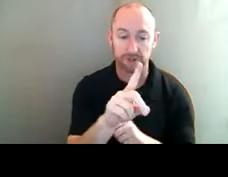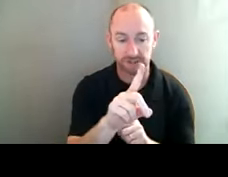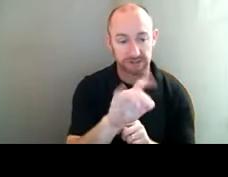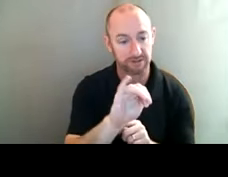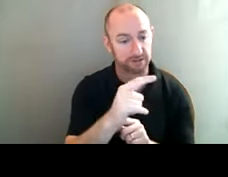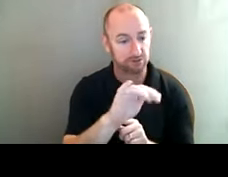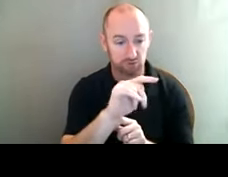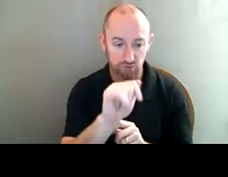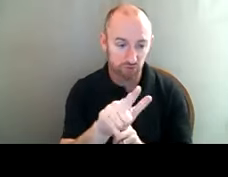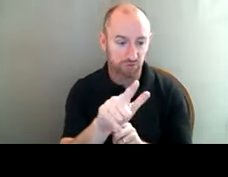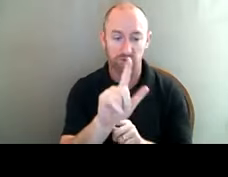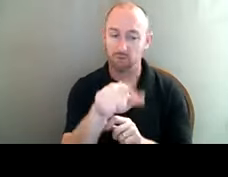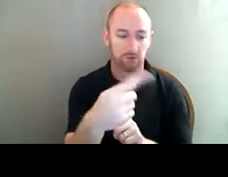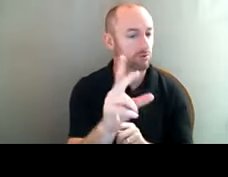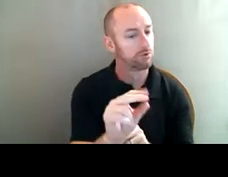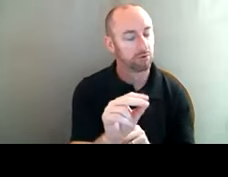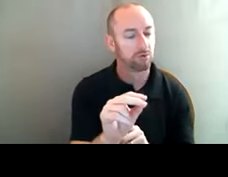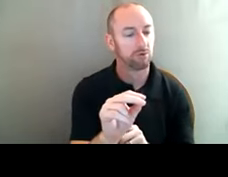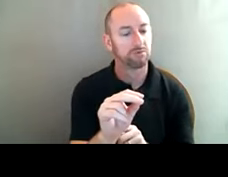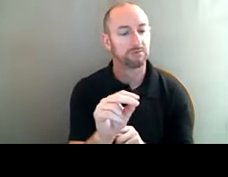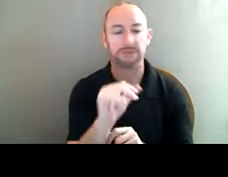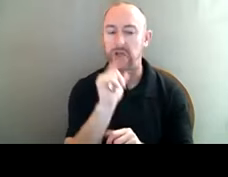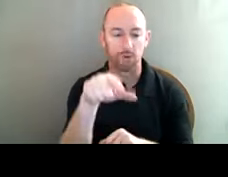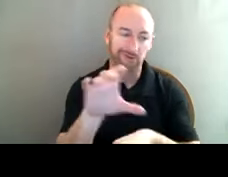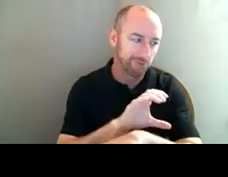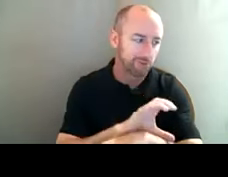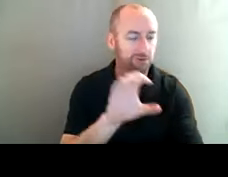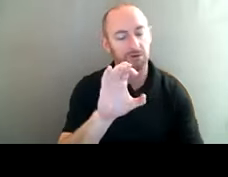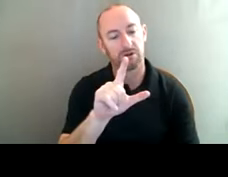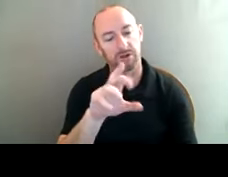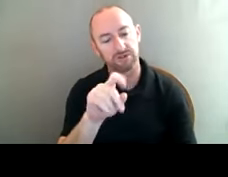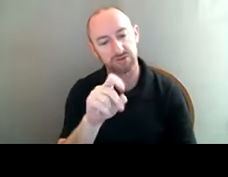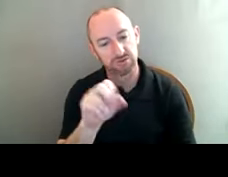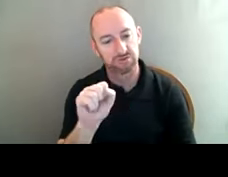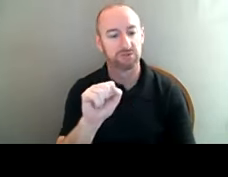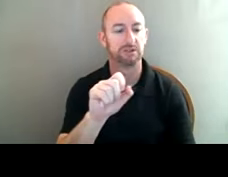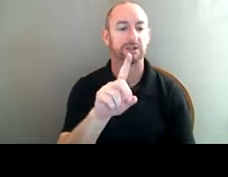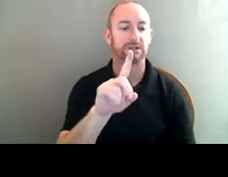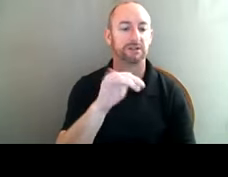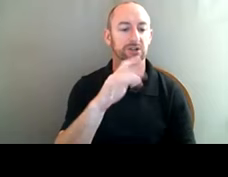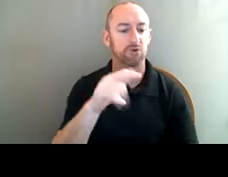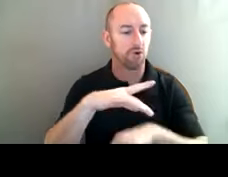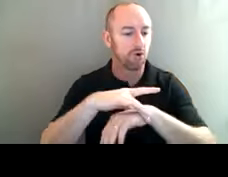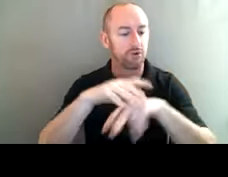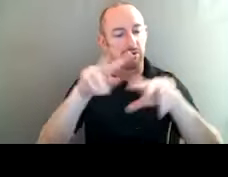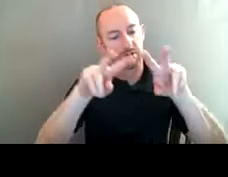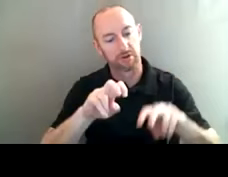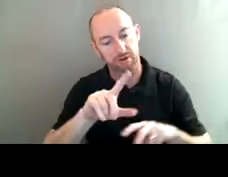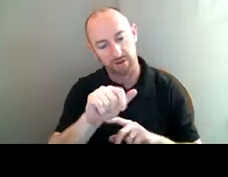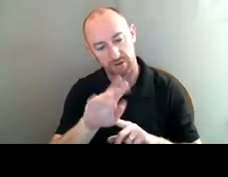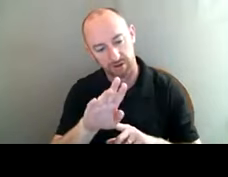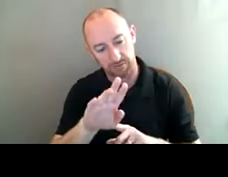and worrying about computer clusters, and we have our digital earth analysis lab to do a lot of work on LiDAR, but we're